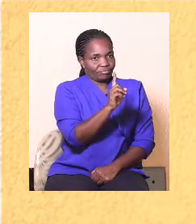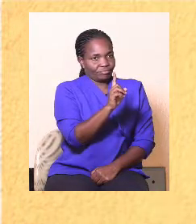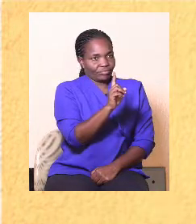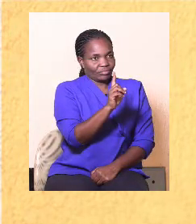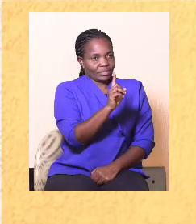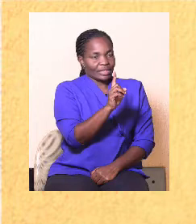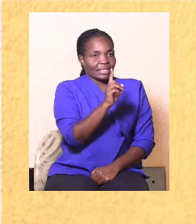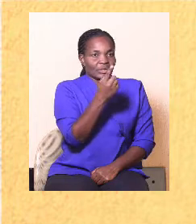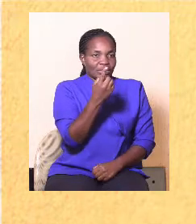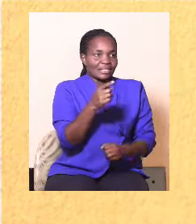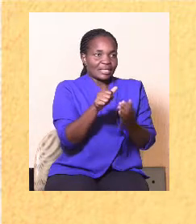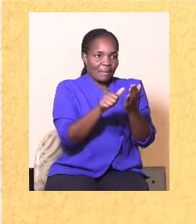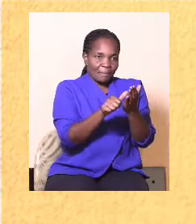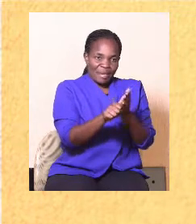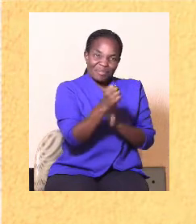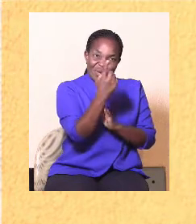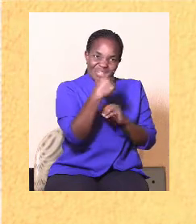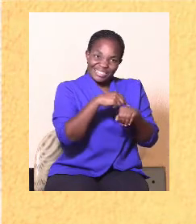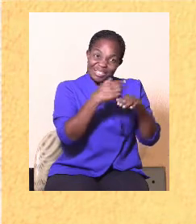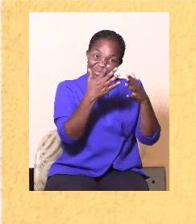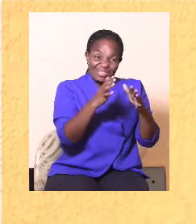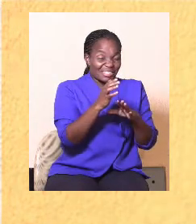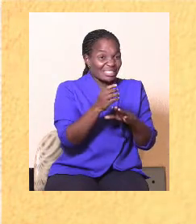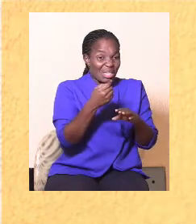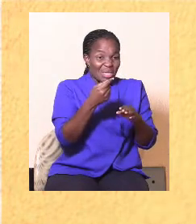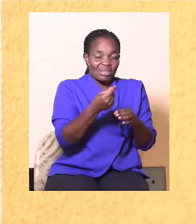Good Friday. So don't waste it.